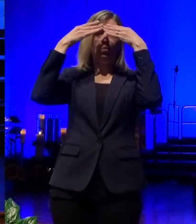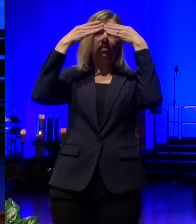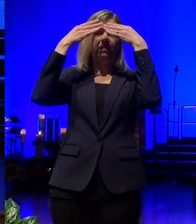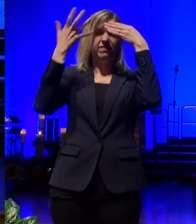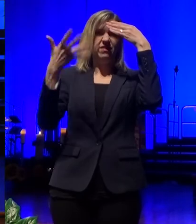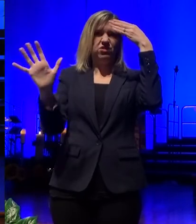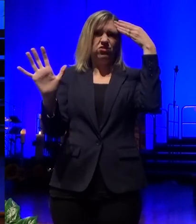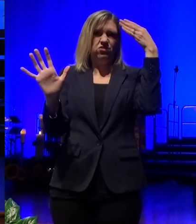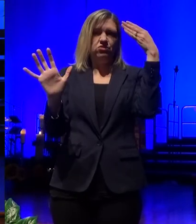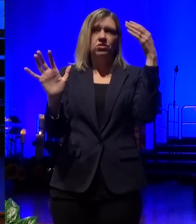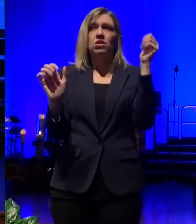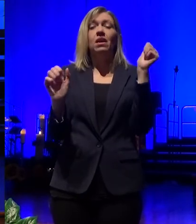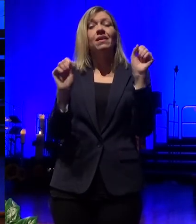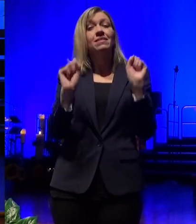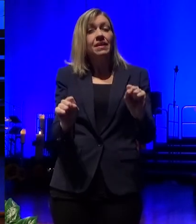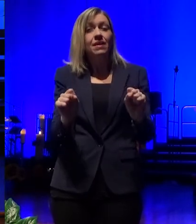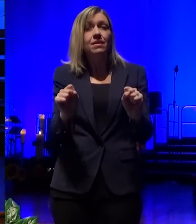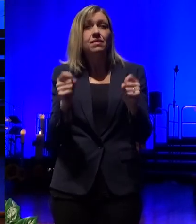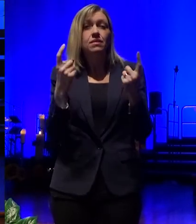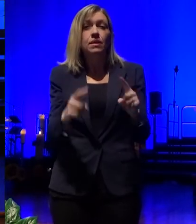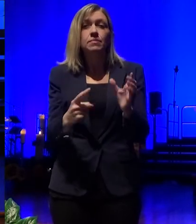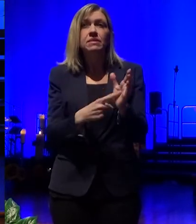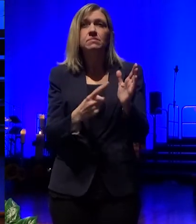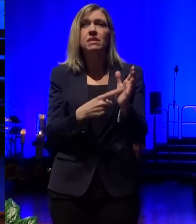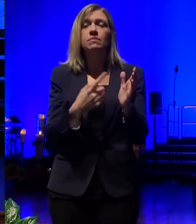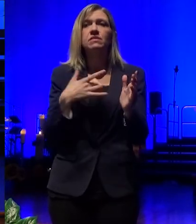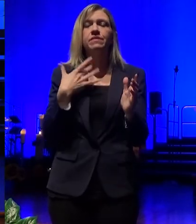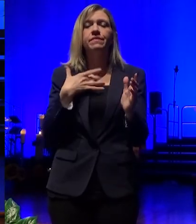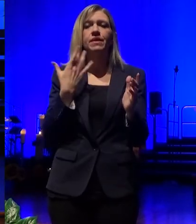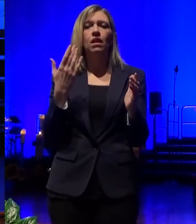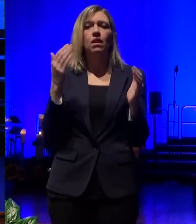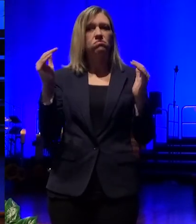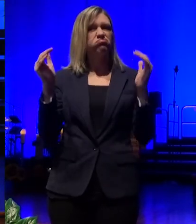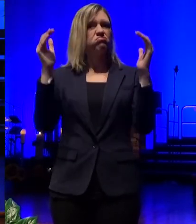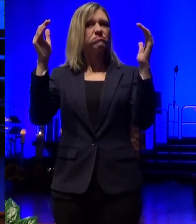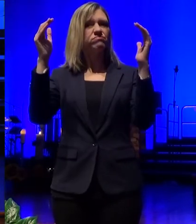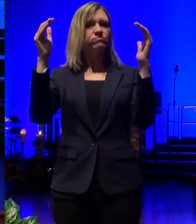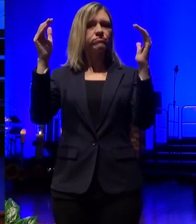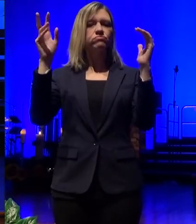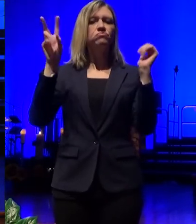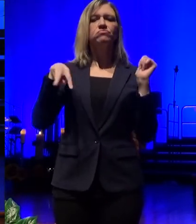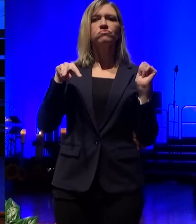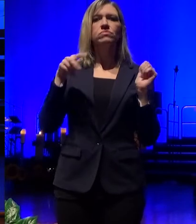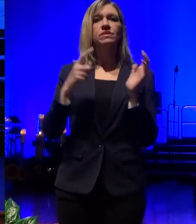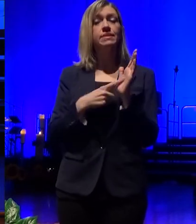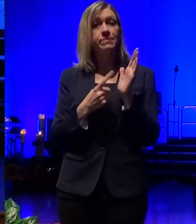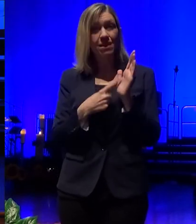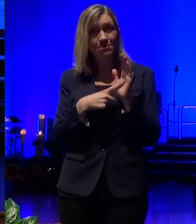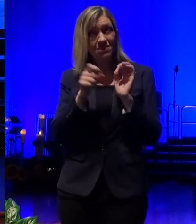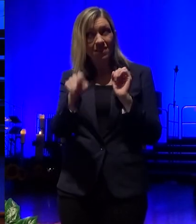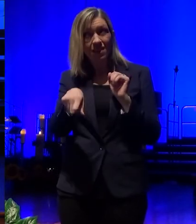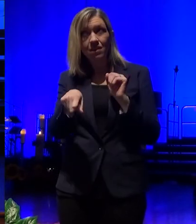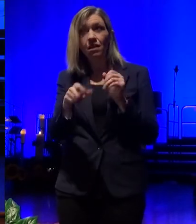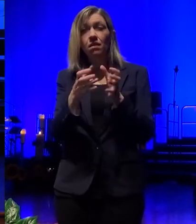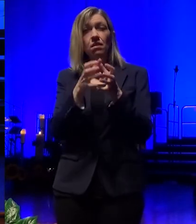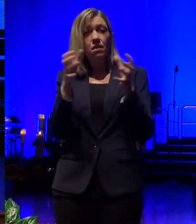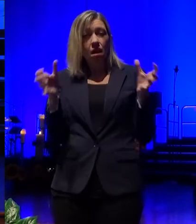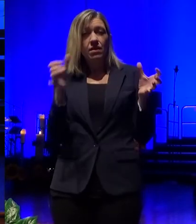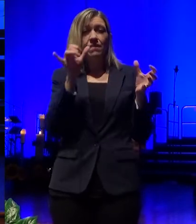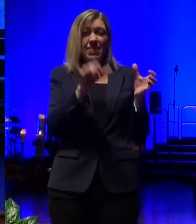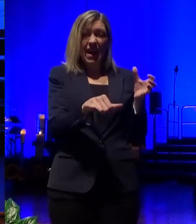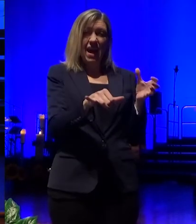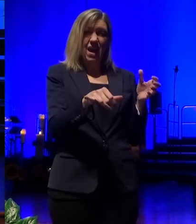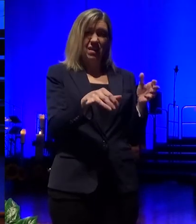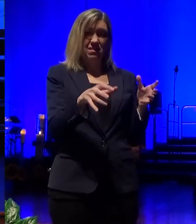closed-mindedness. And it even can go into a bit of righteousness at sometimes. And we see a lot of that is